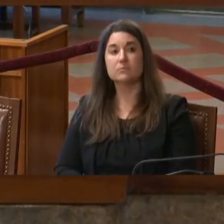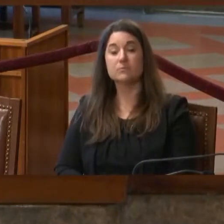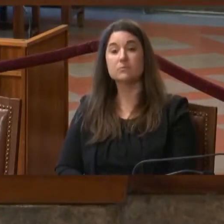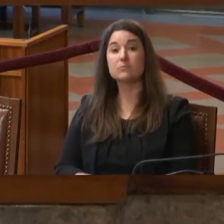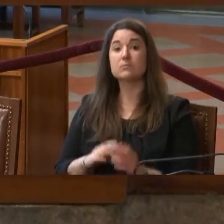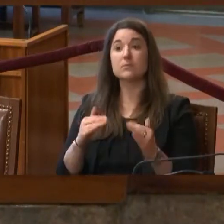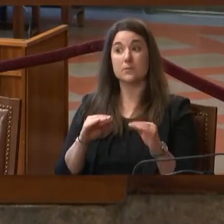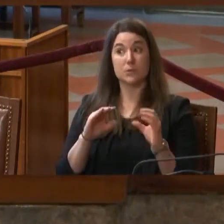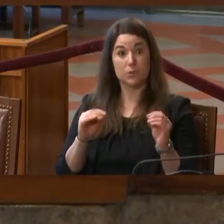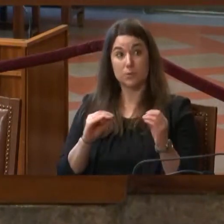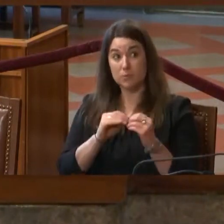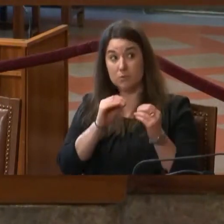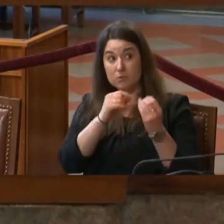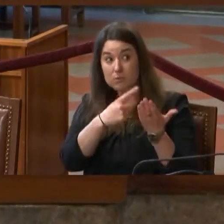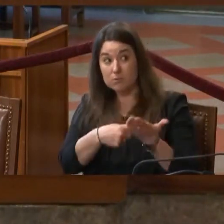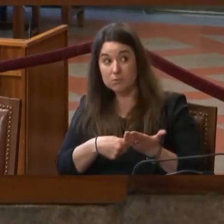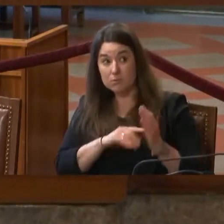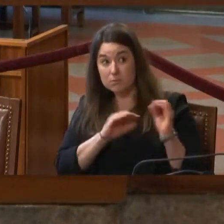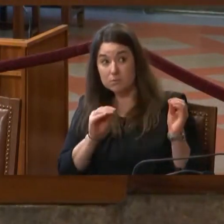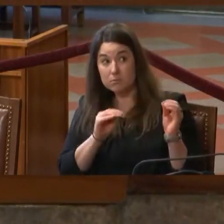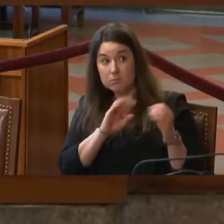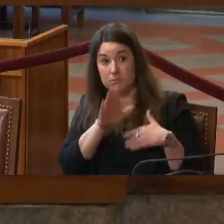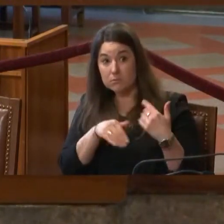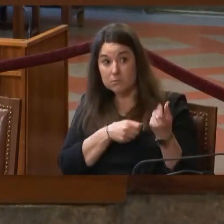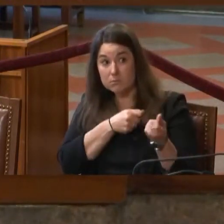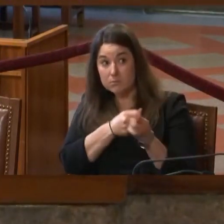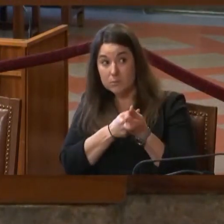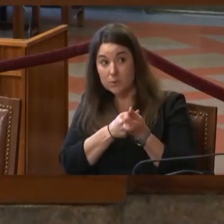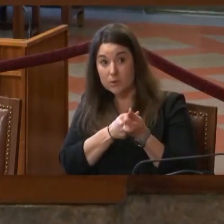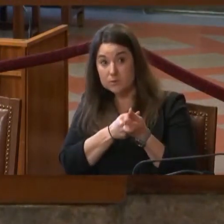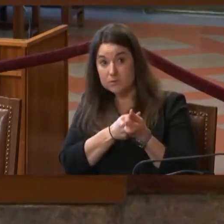Hearing no further conversation, all those in favor?